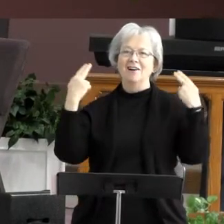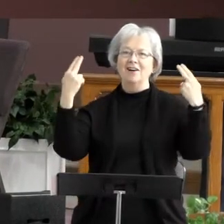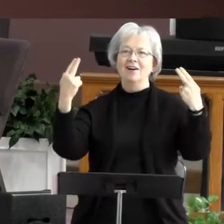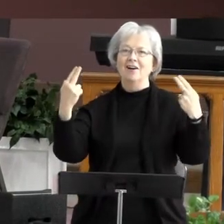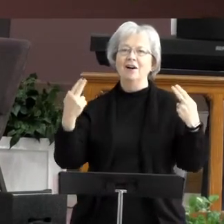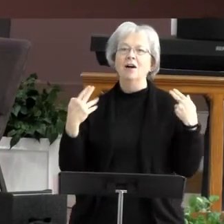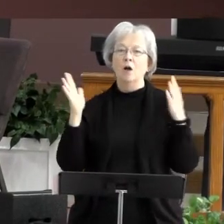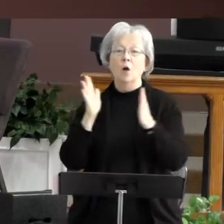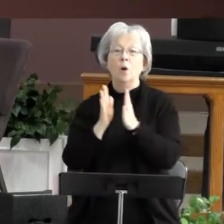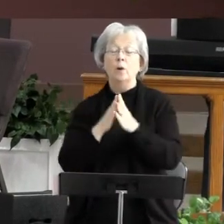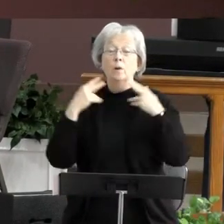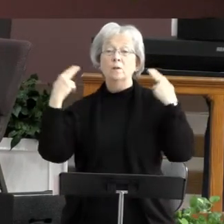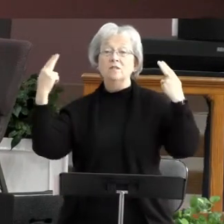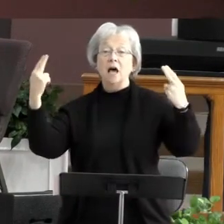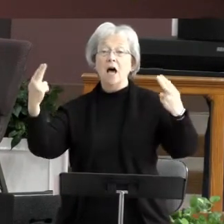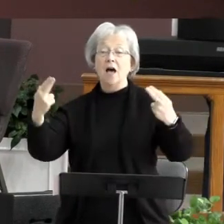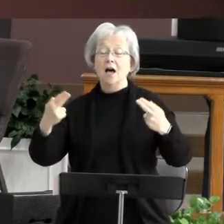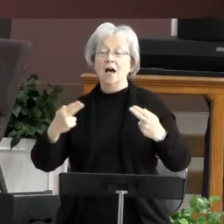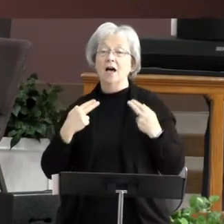Hosanna,